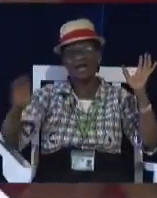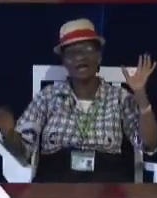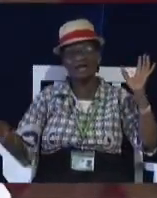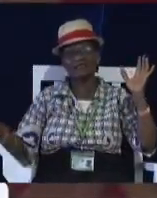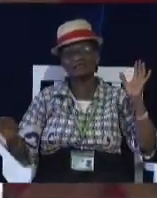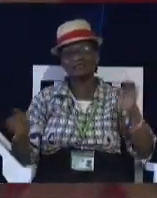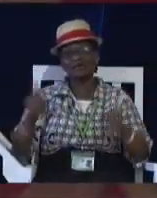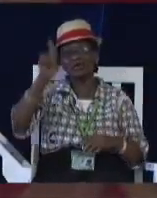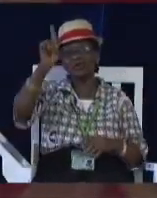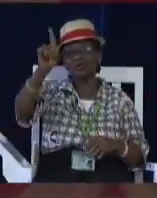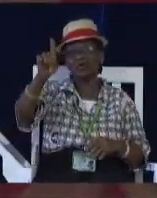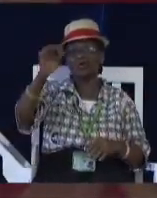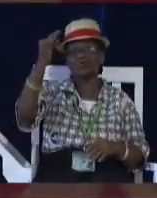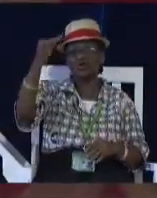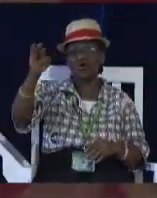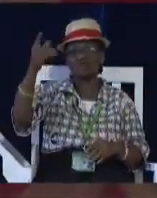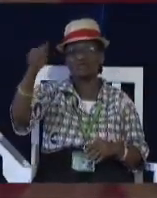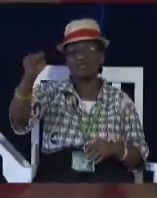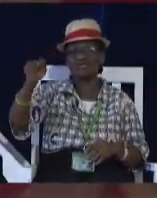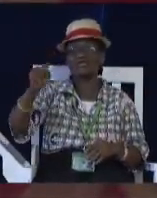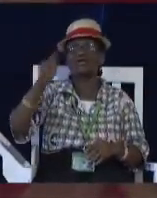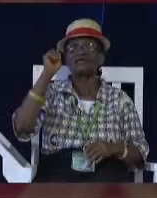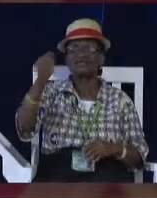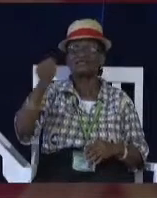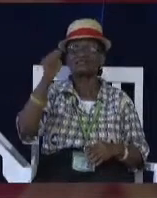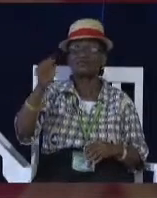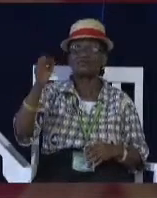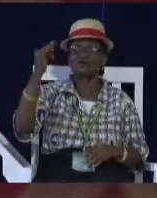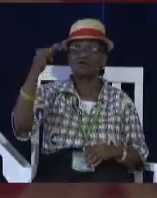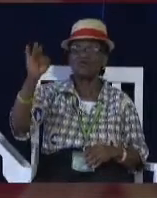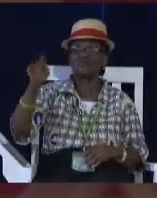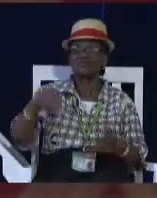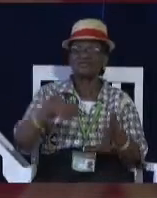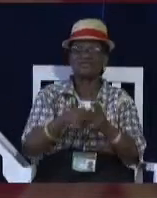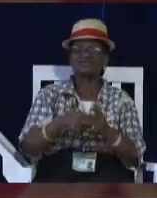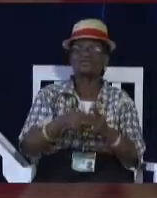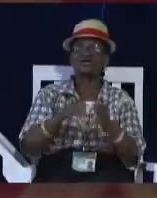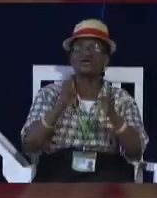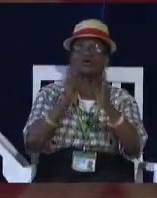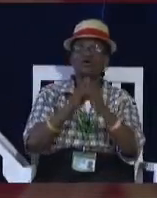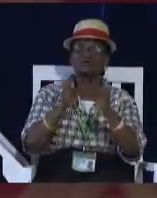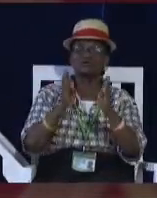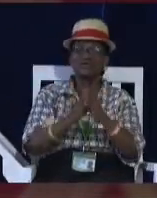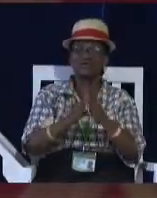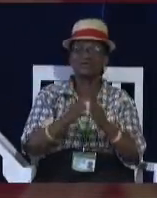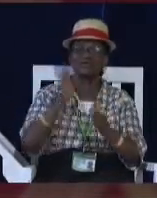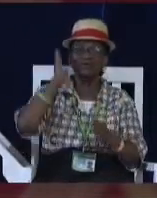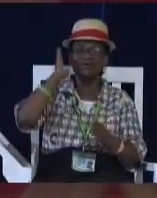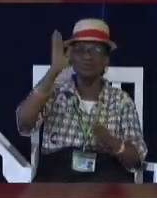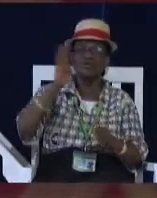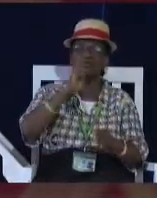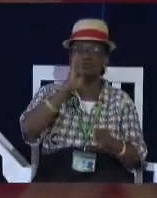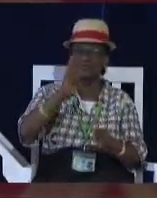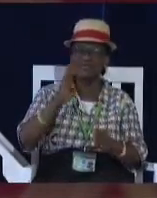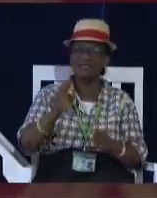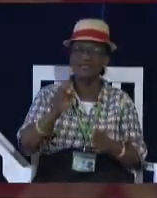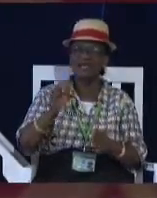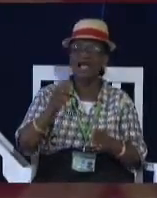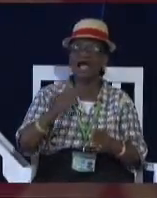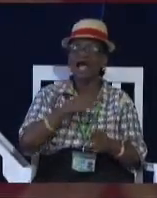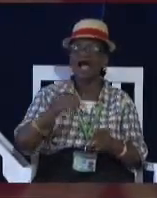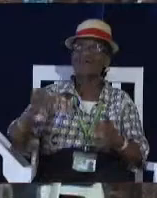one of the testimonies of this Congress will be, and he healed them